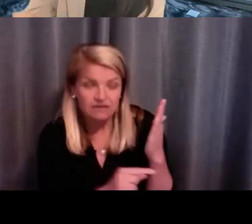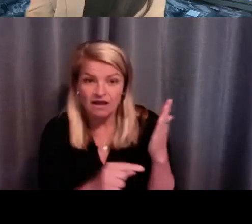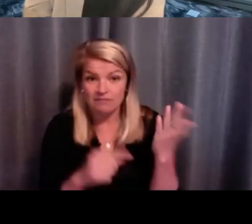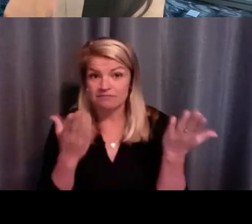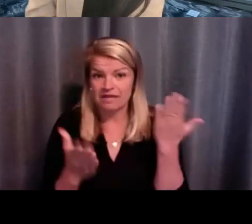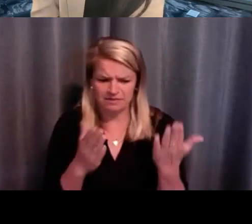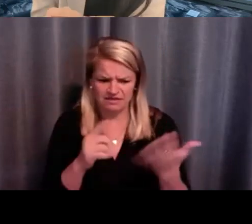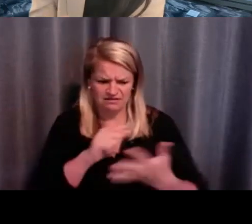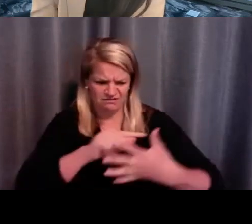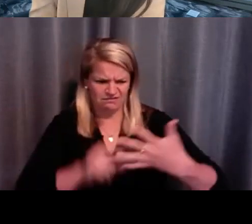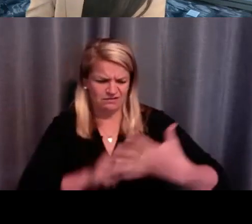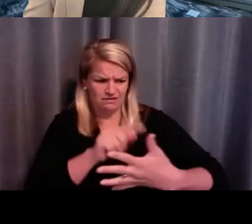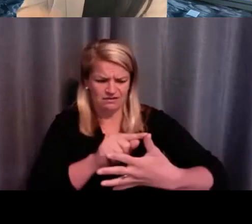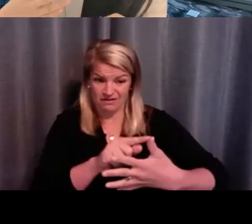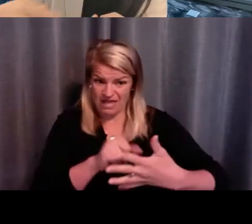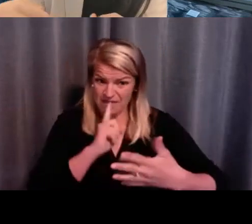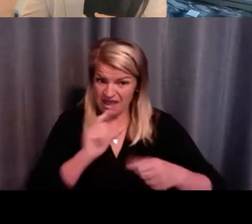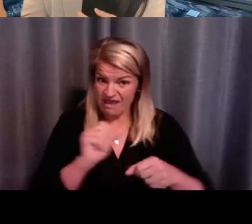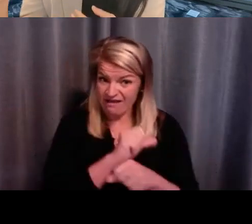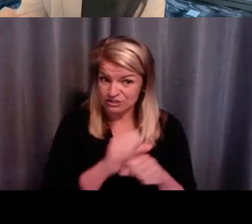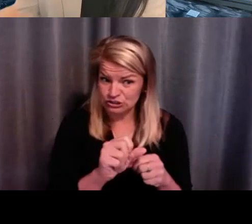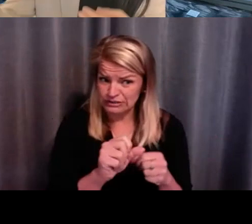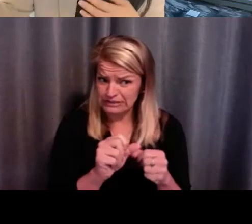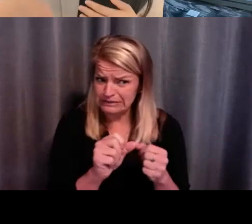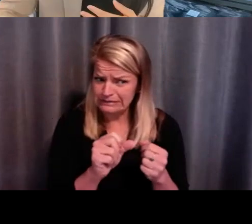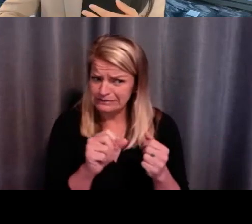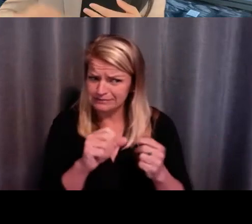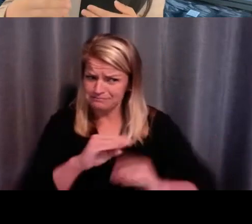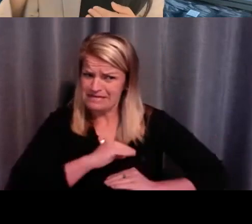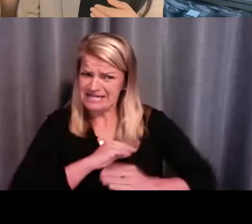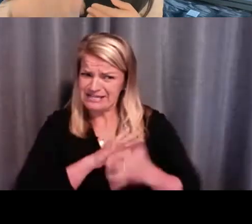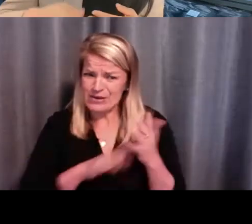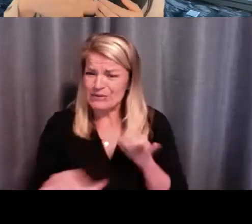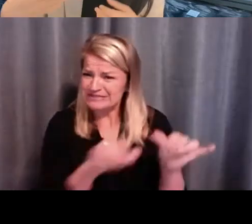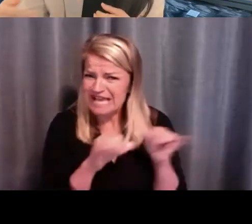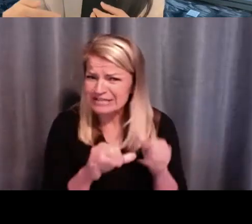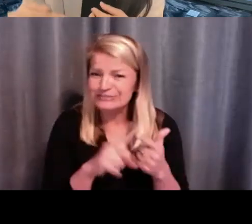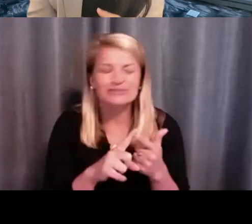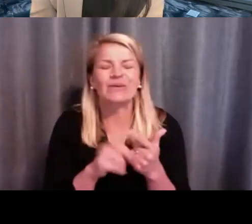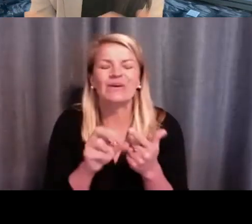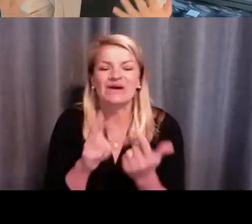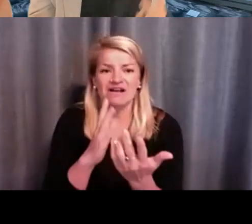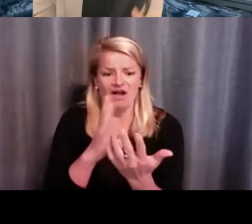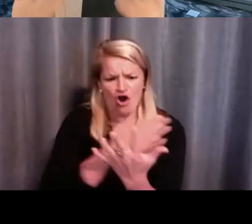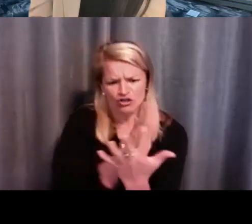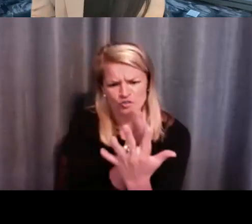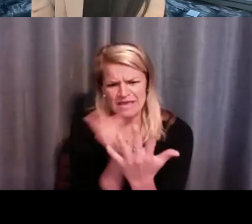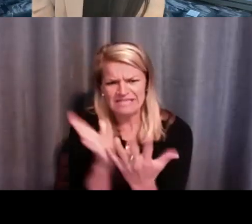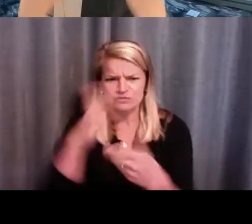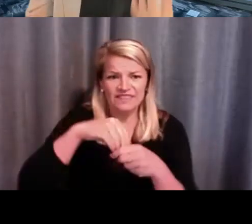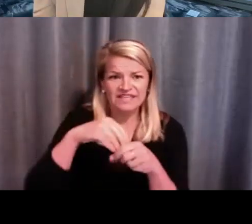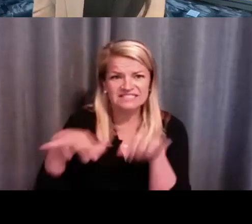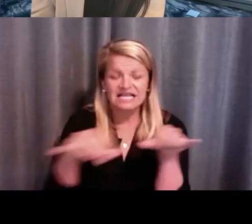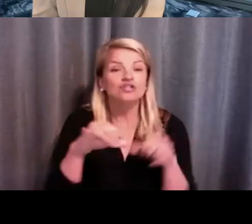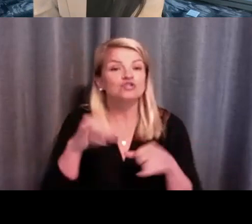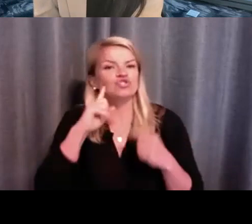I really truly meeting maybe one or two minimum standards or all domains within the minimum standards? I think that kind of self-reflection